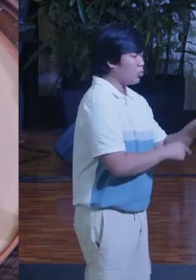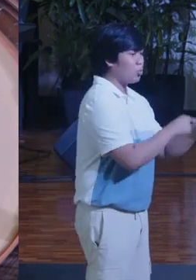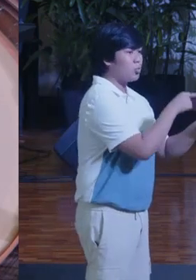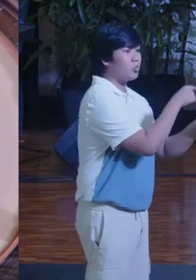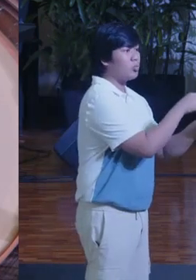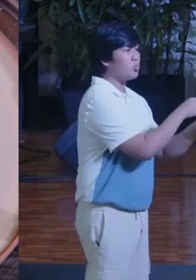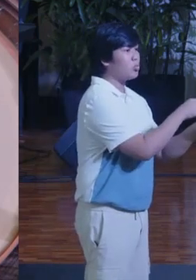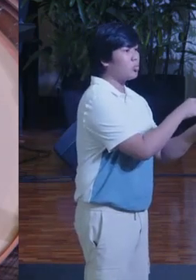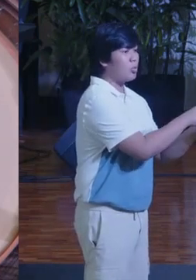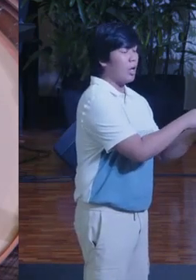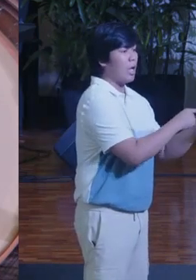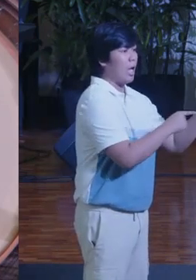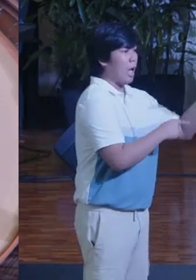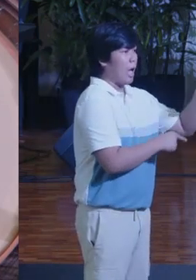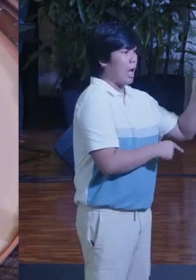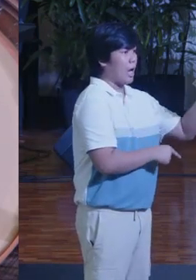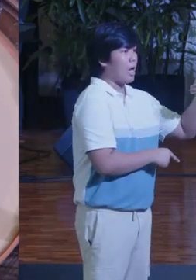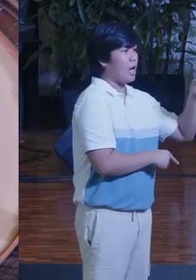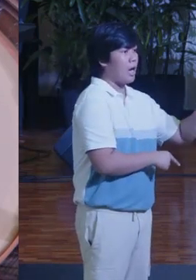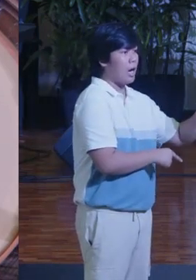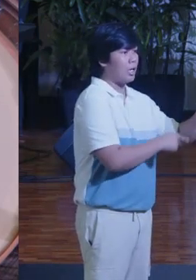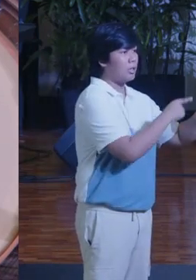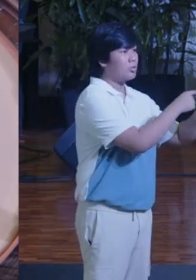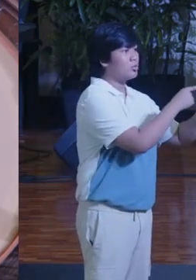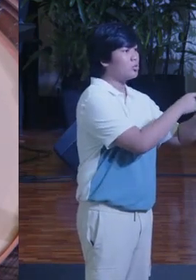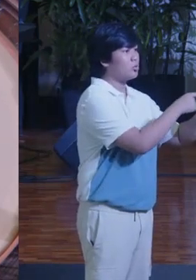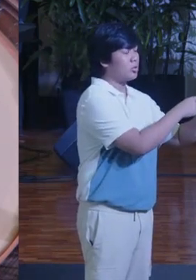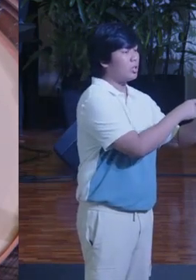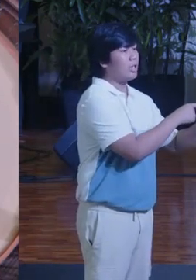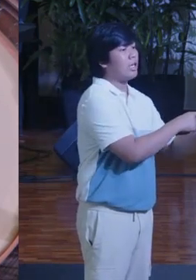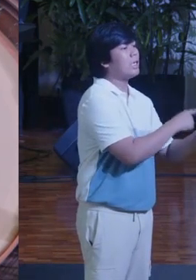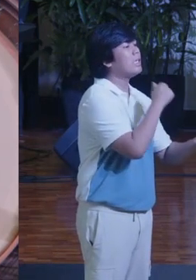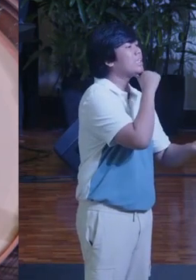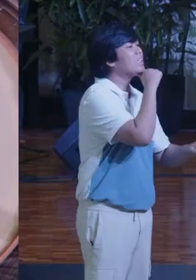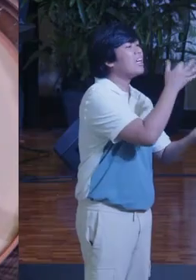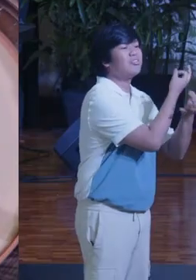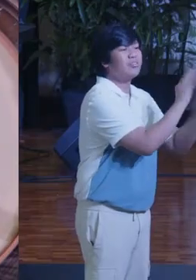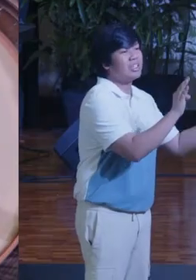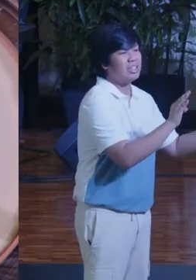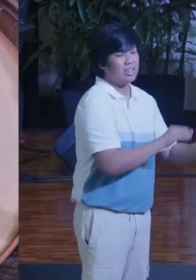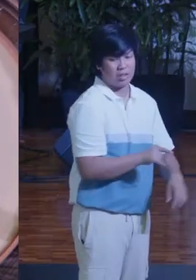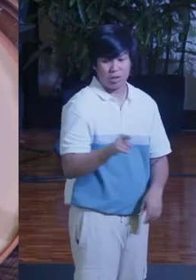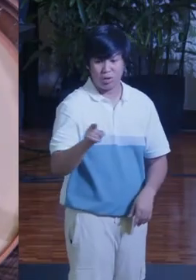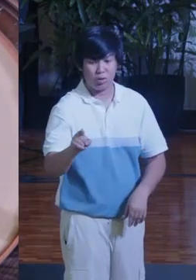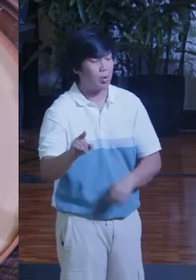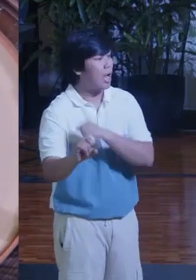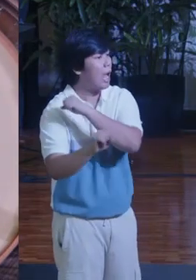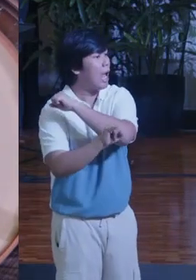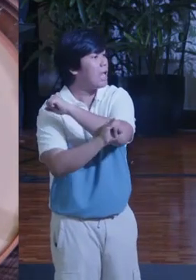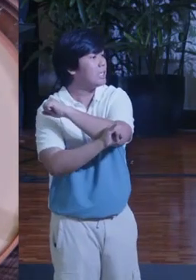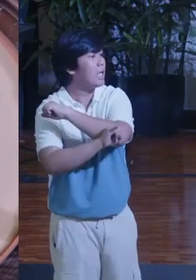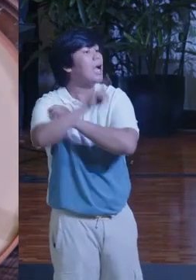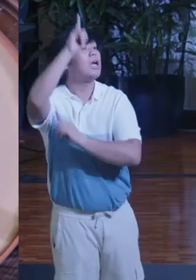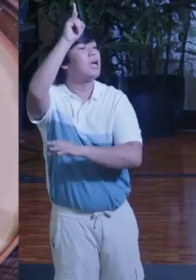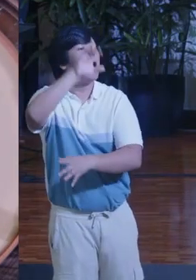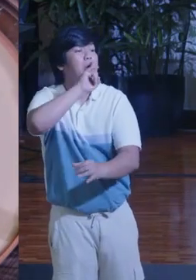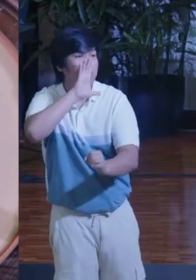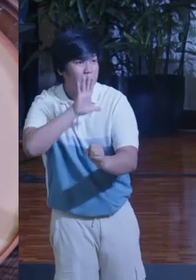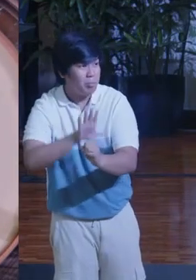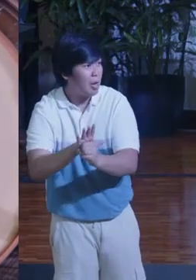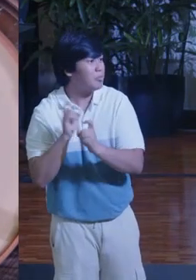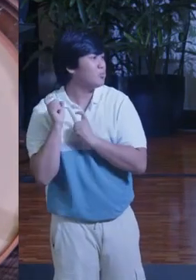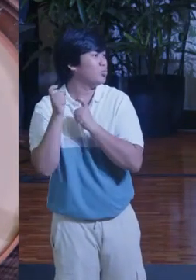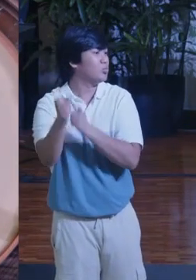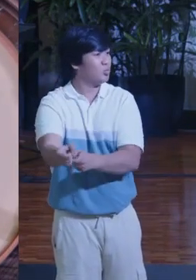flesh, while the son of the free woman was born through promise. Ito